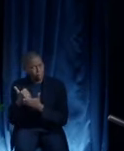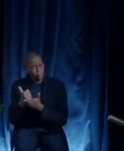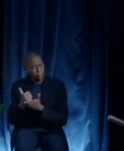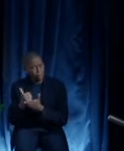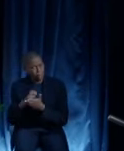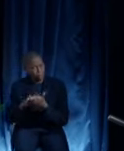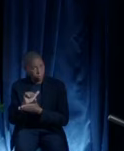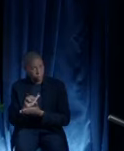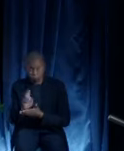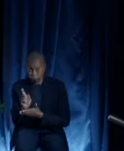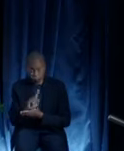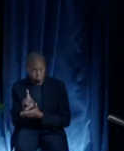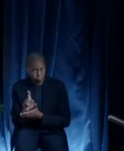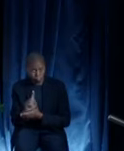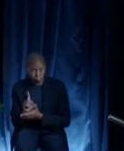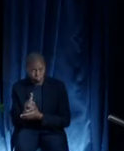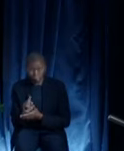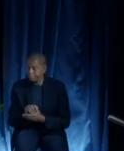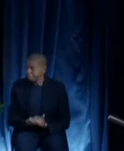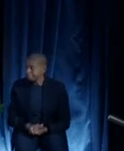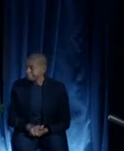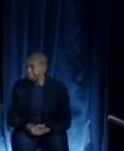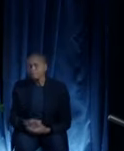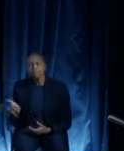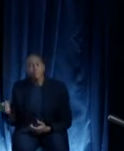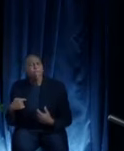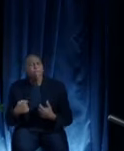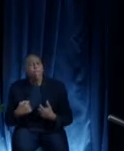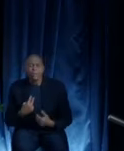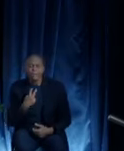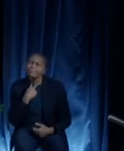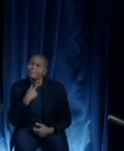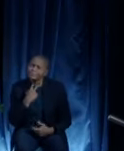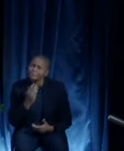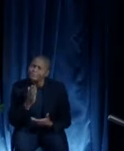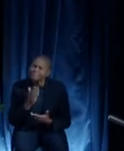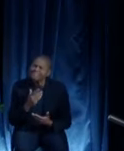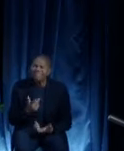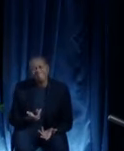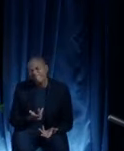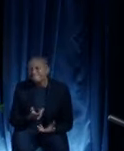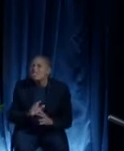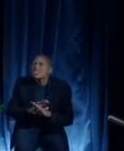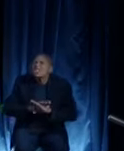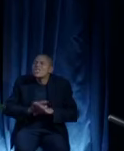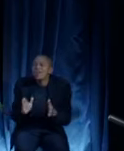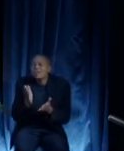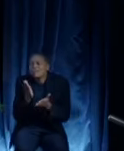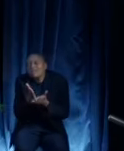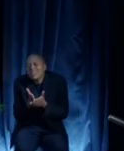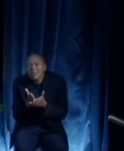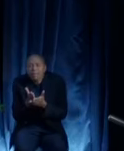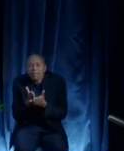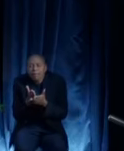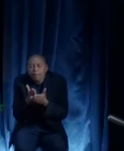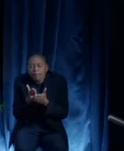I'm really disappointed that they didn't go for the intricacies, the really hot story, which is the intricacies of how